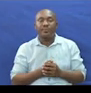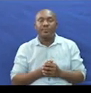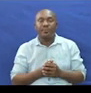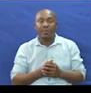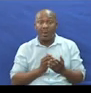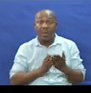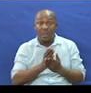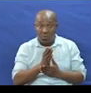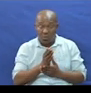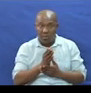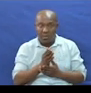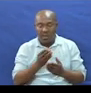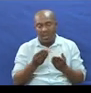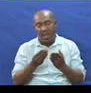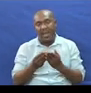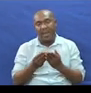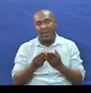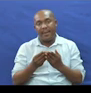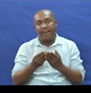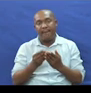through, and past.